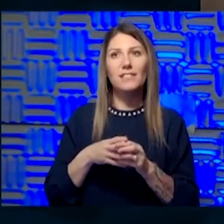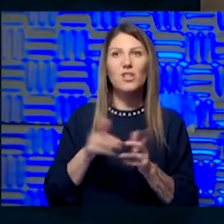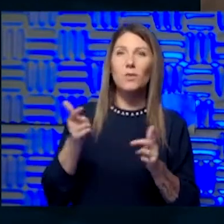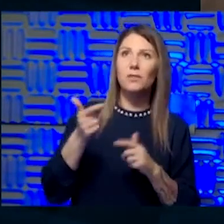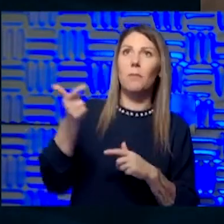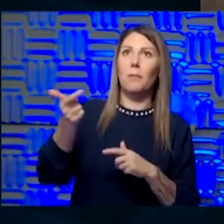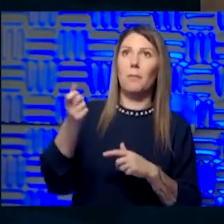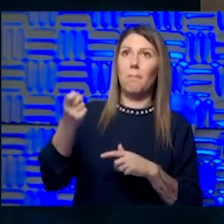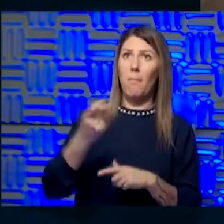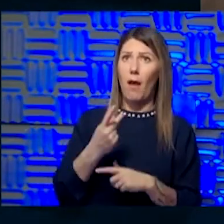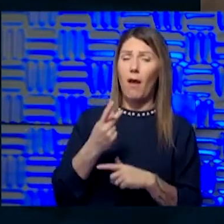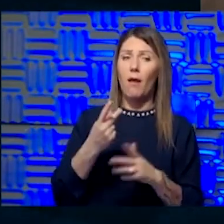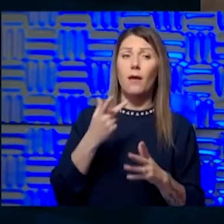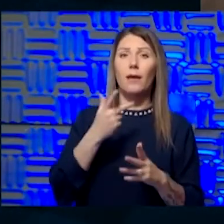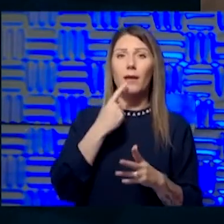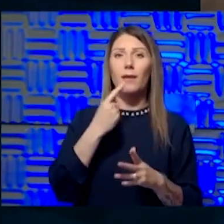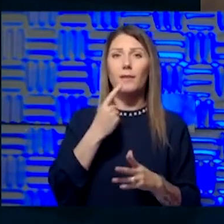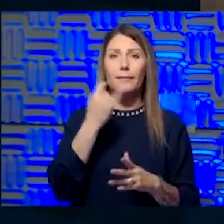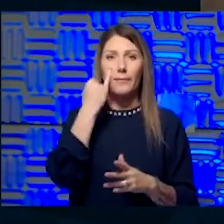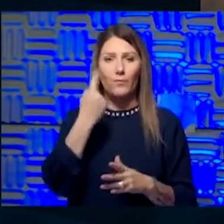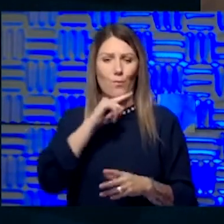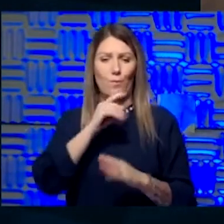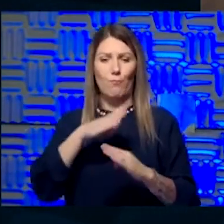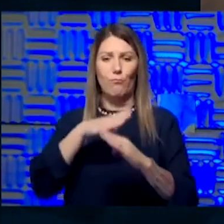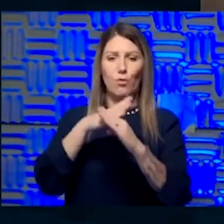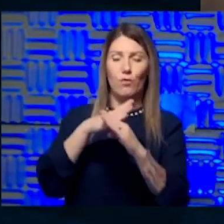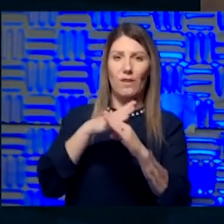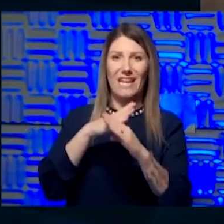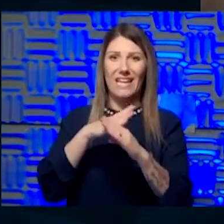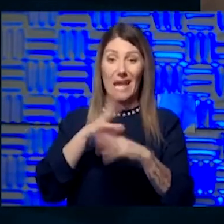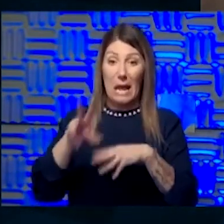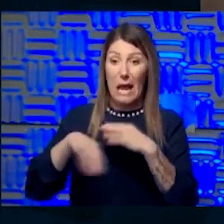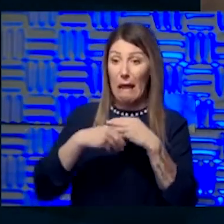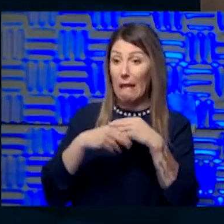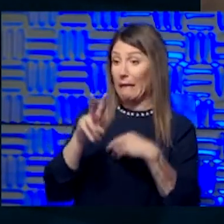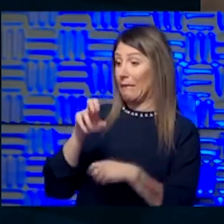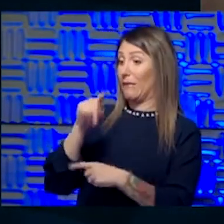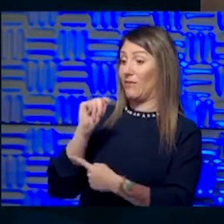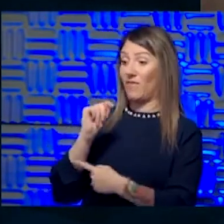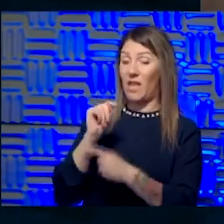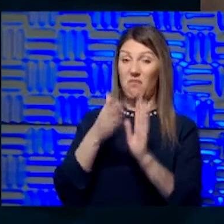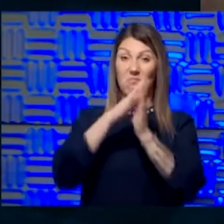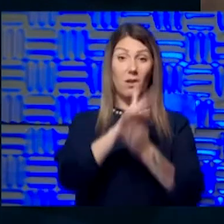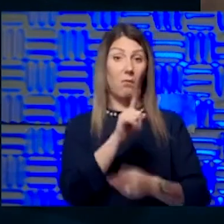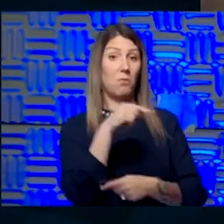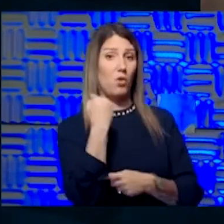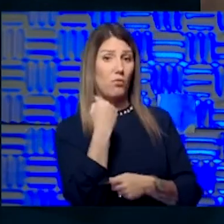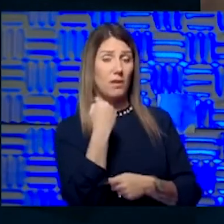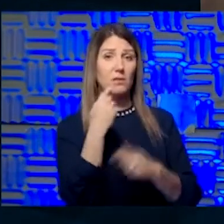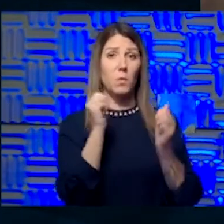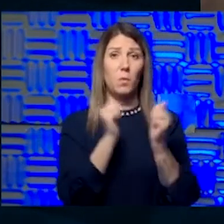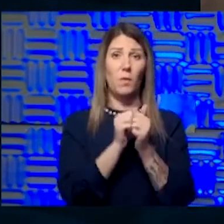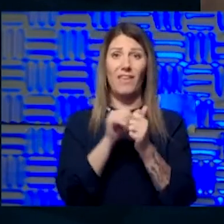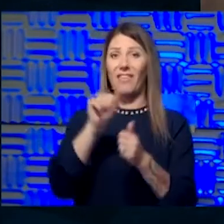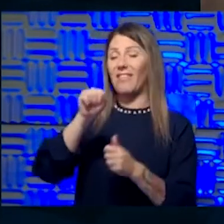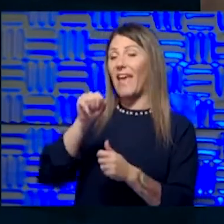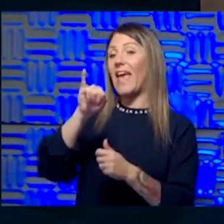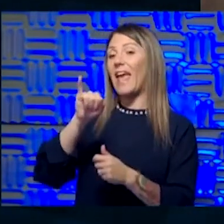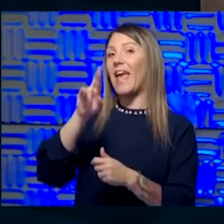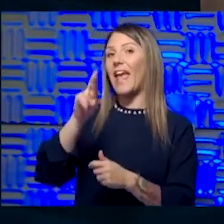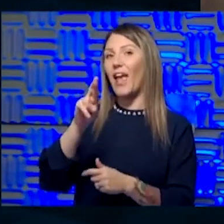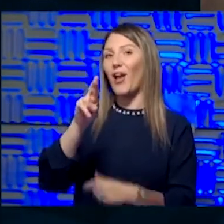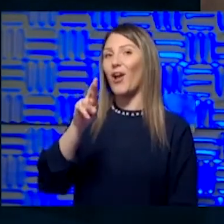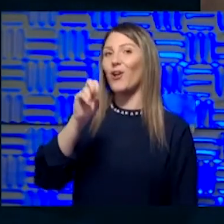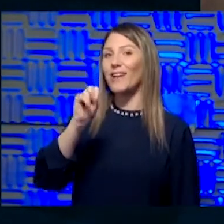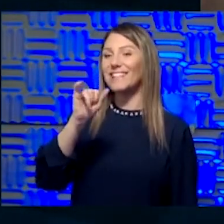and saying, well, if we can prevent perhaps putting these people on ventilators, the risk of having that aerosolization. Excuse